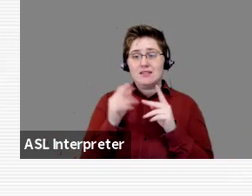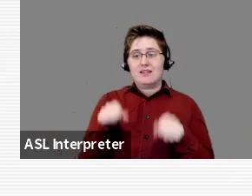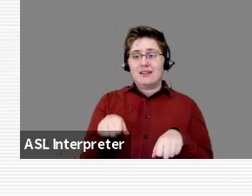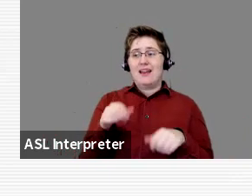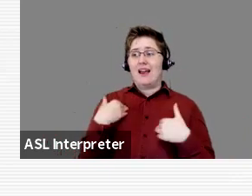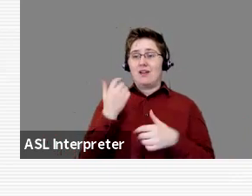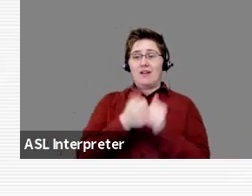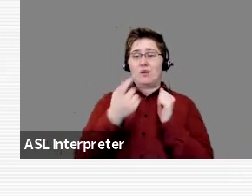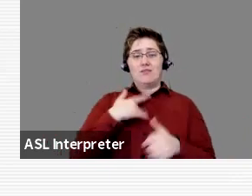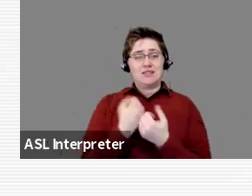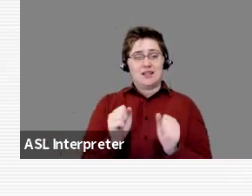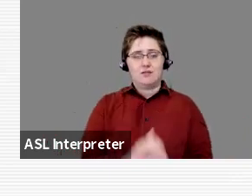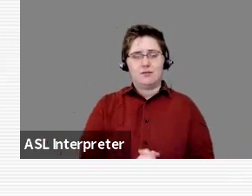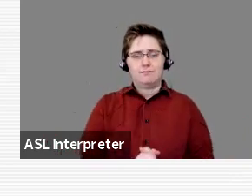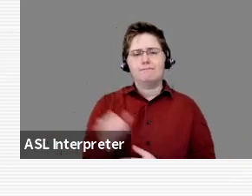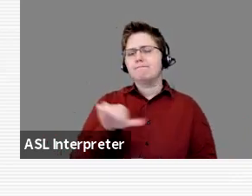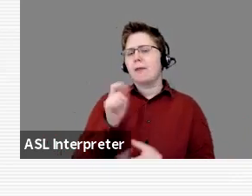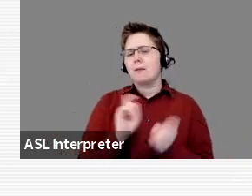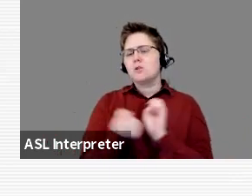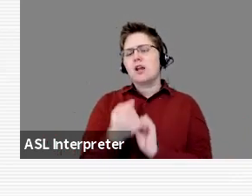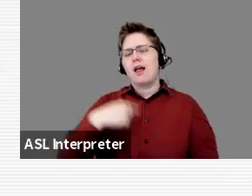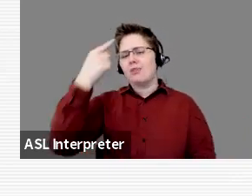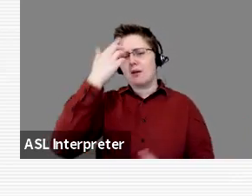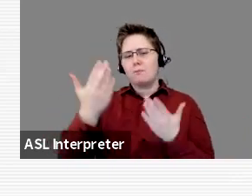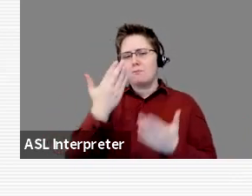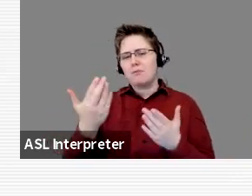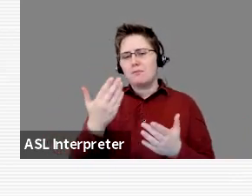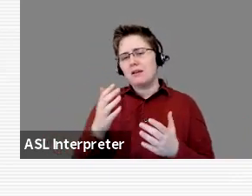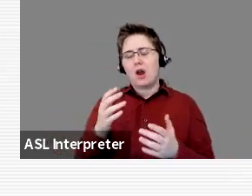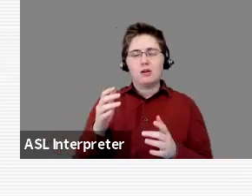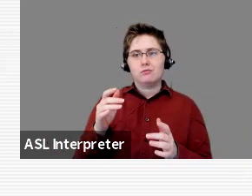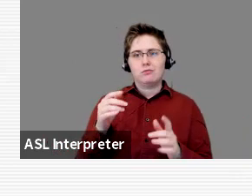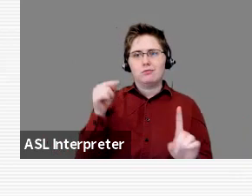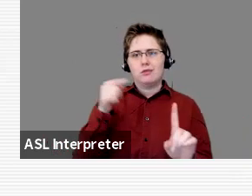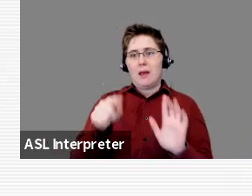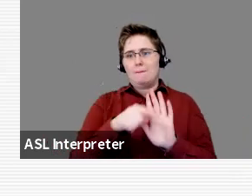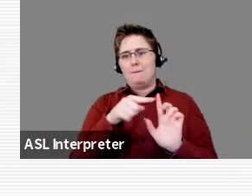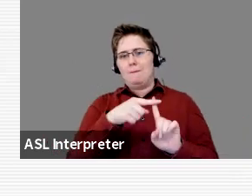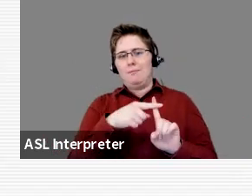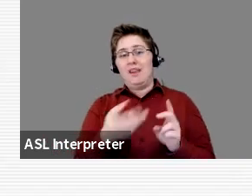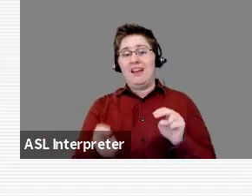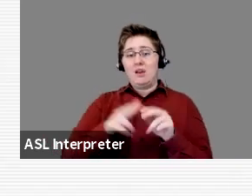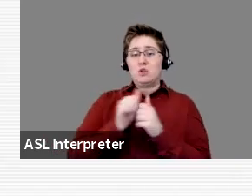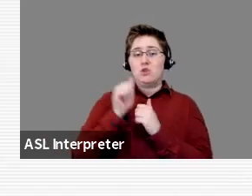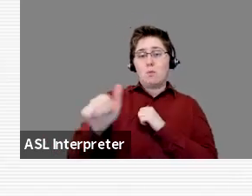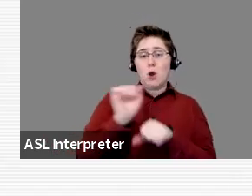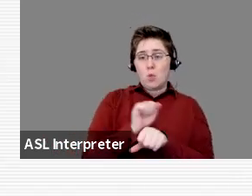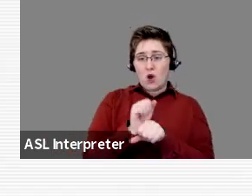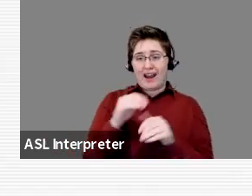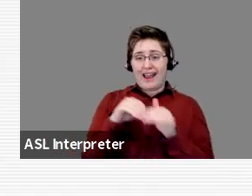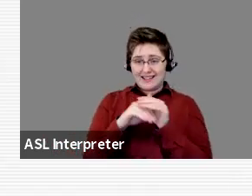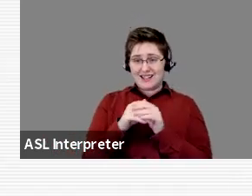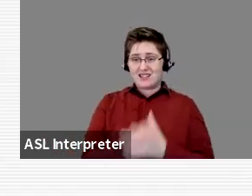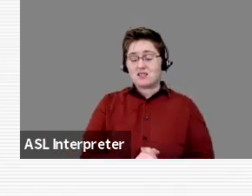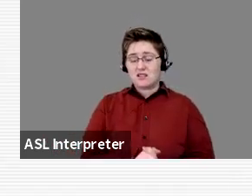safe in that way. Some other changes that I think maybe are silver linings to this, the increase of remote work and access.